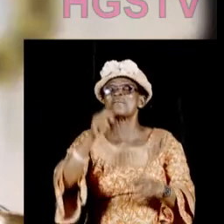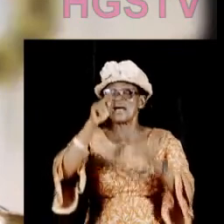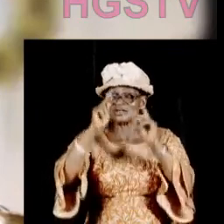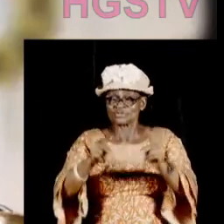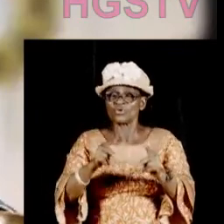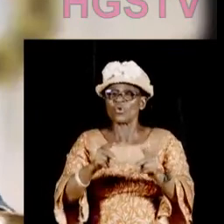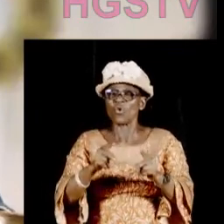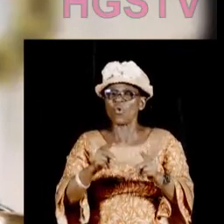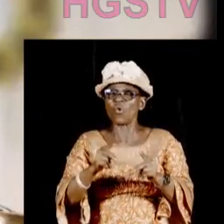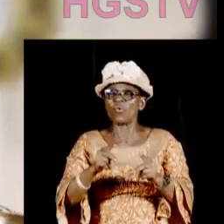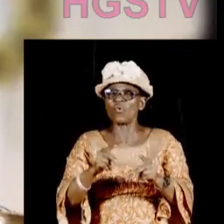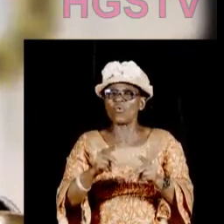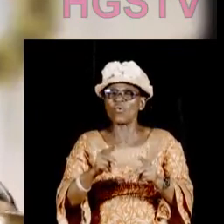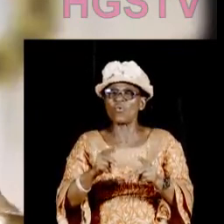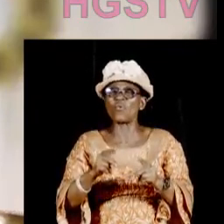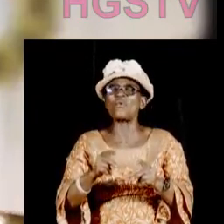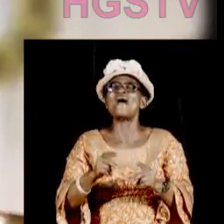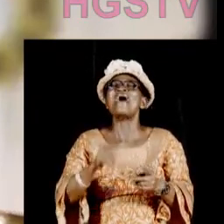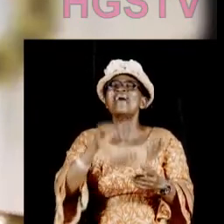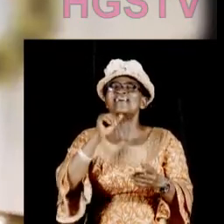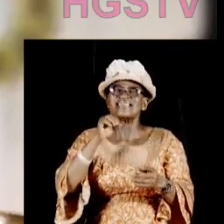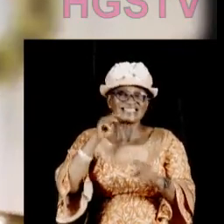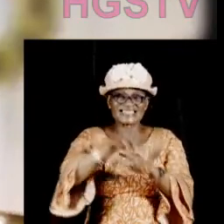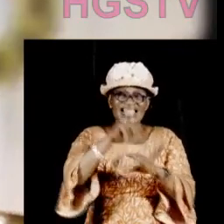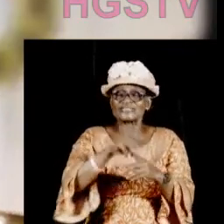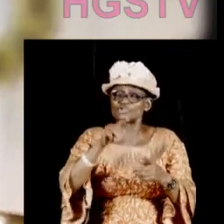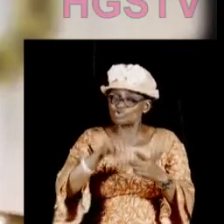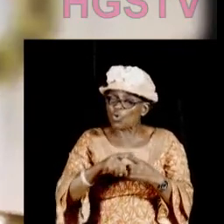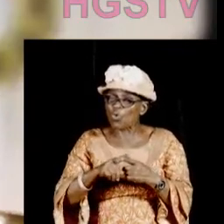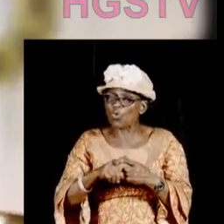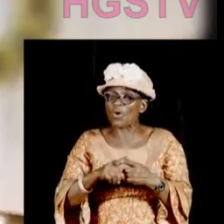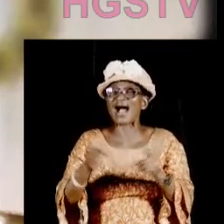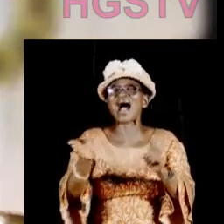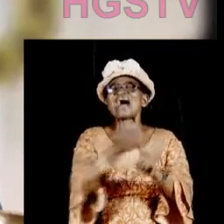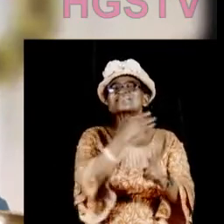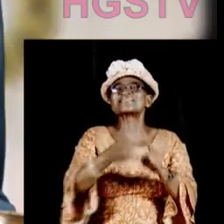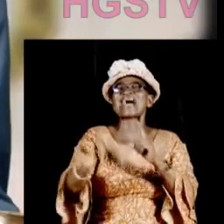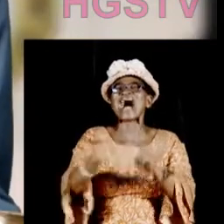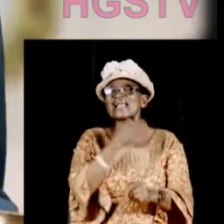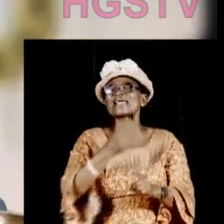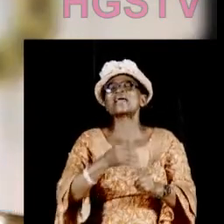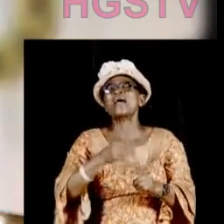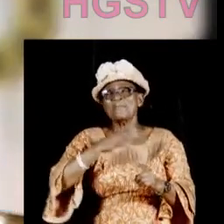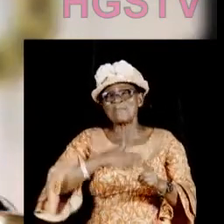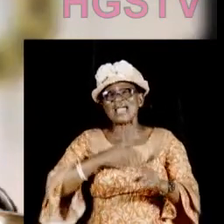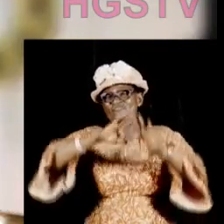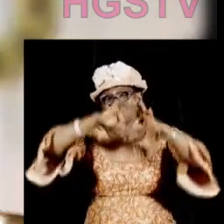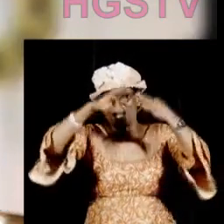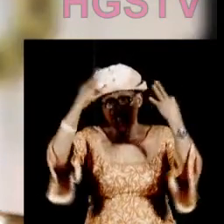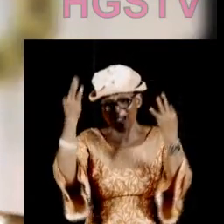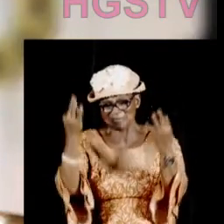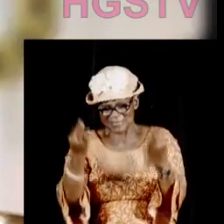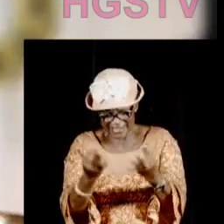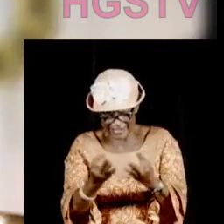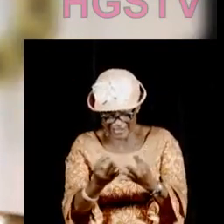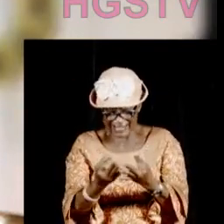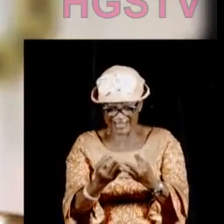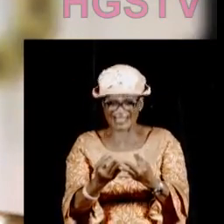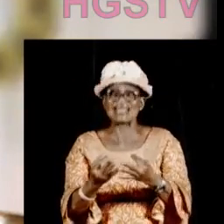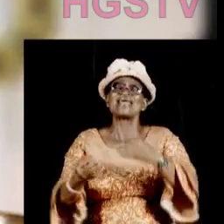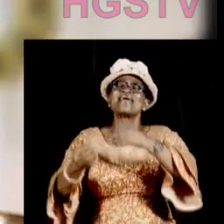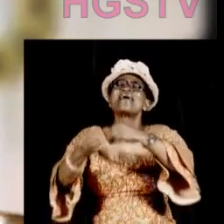my family, be consumed by fire in the name of Jesus. Any satanic agent assigned to